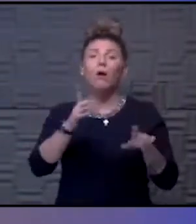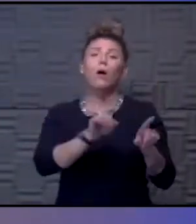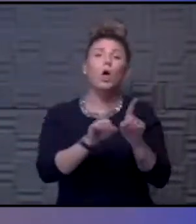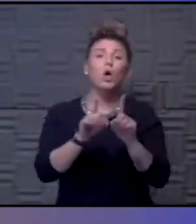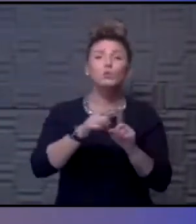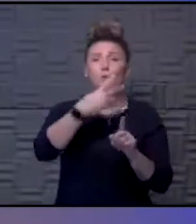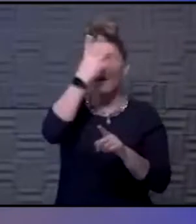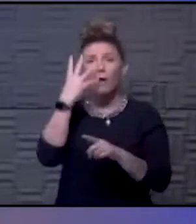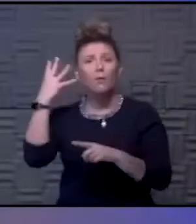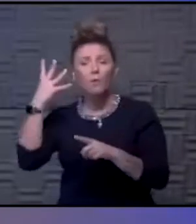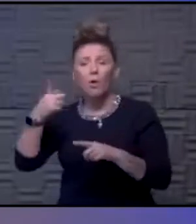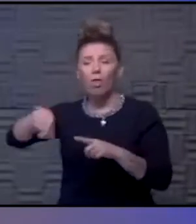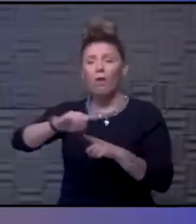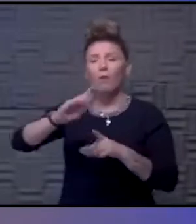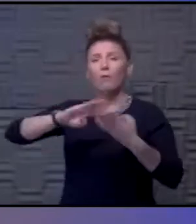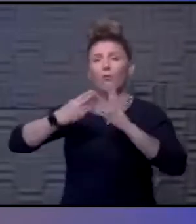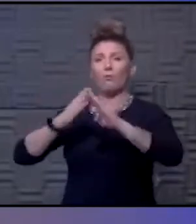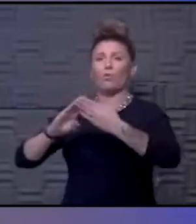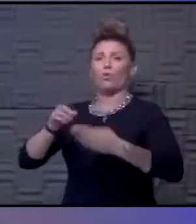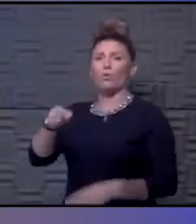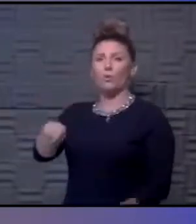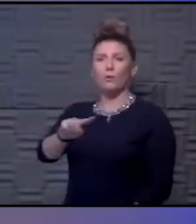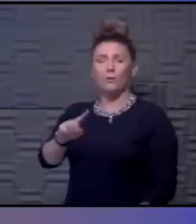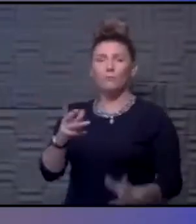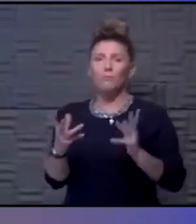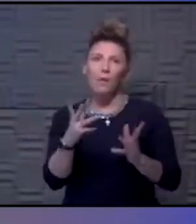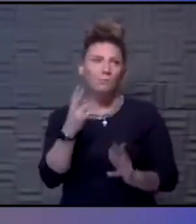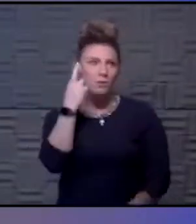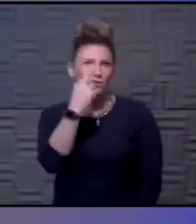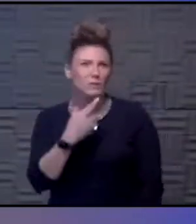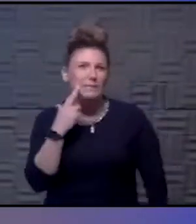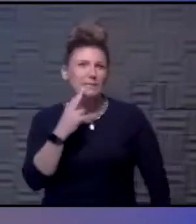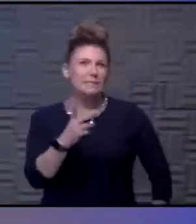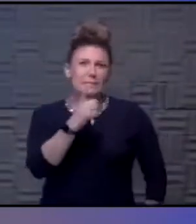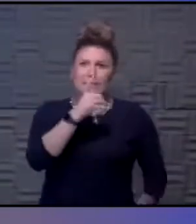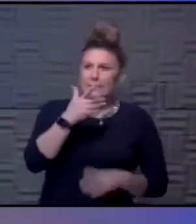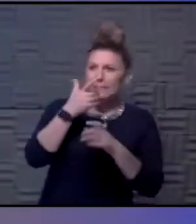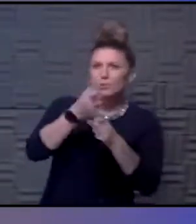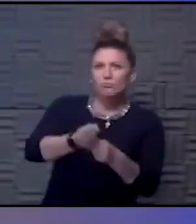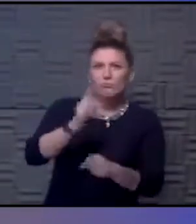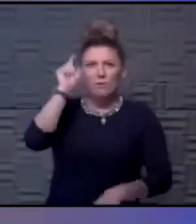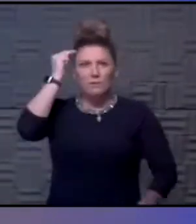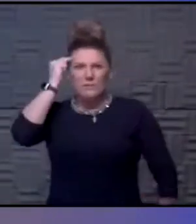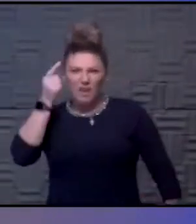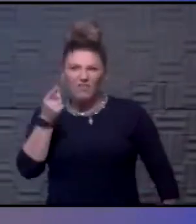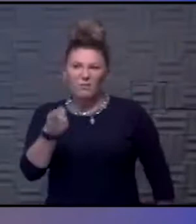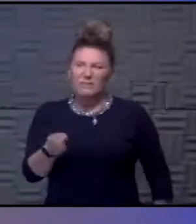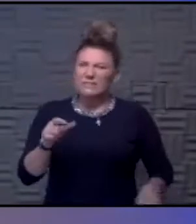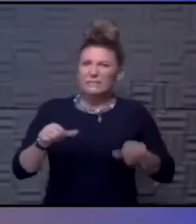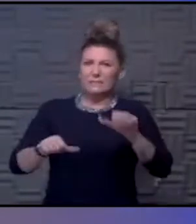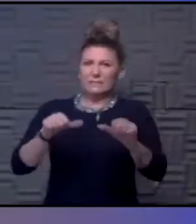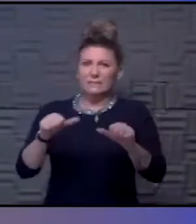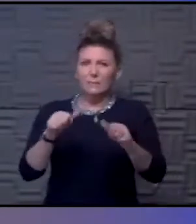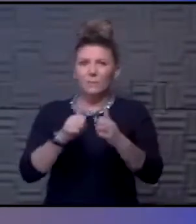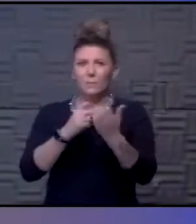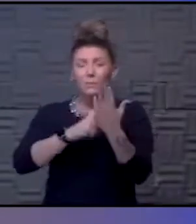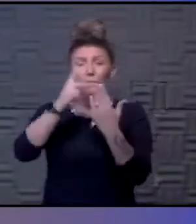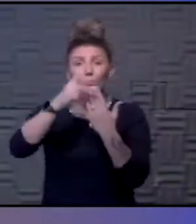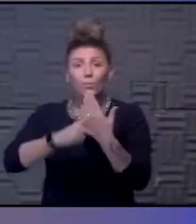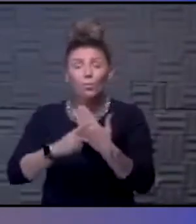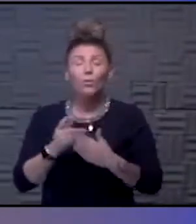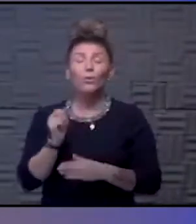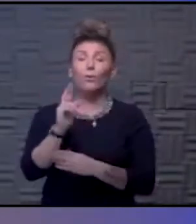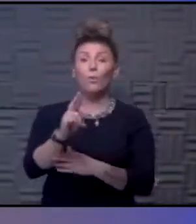communities in those areas who might have reasons to distrust government type of programs, or there may